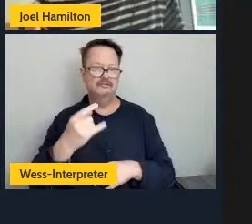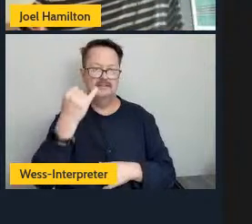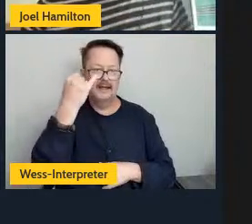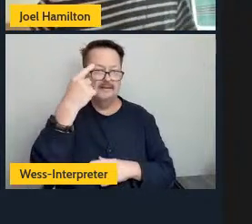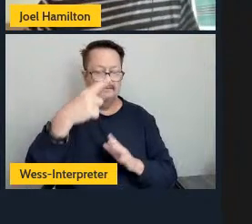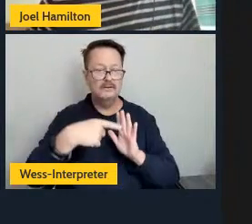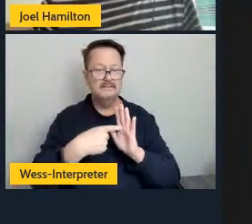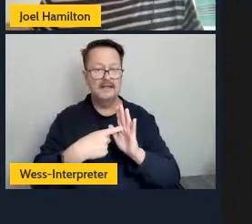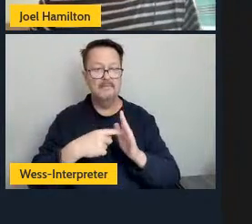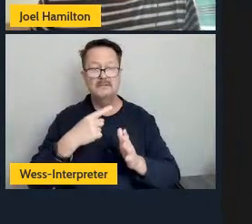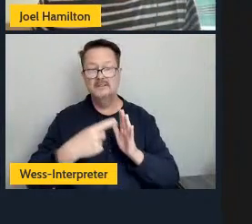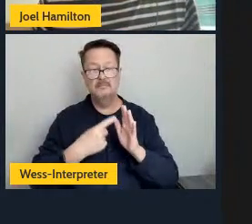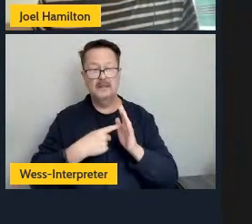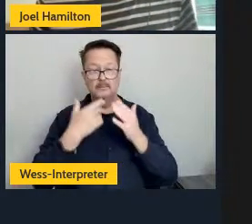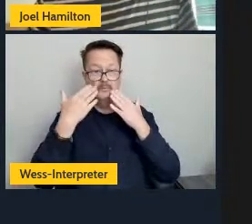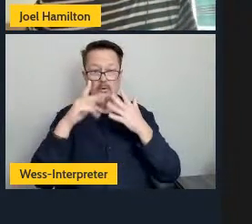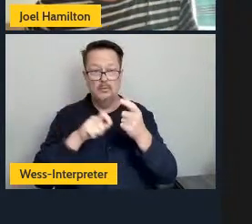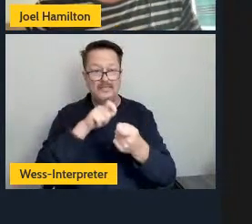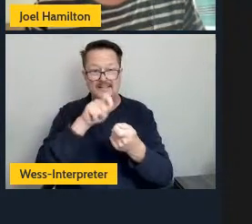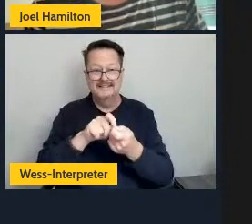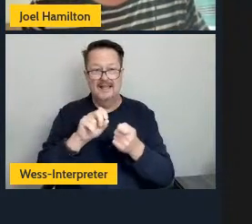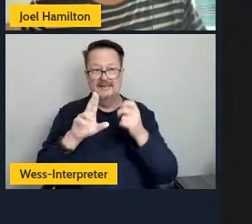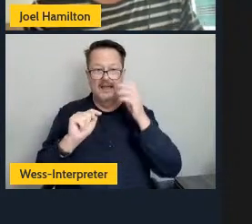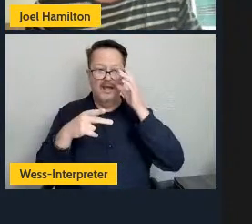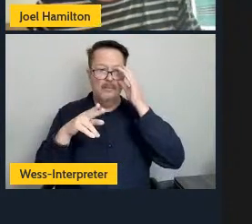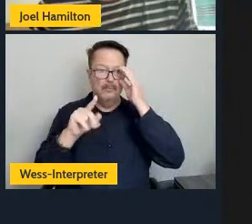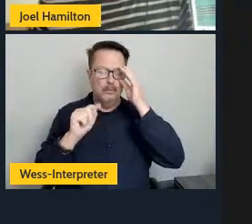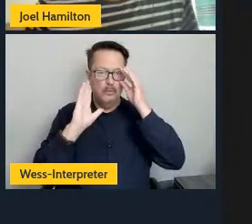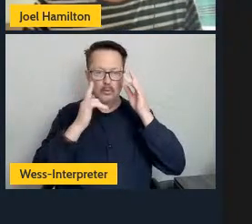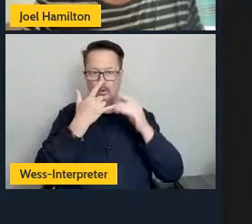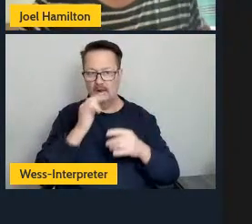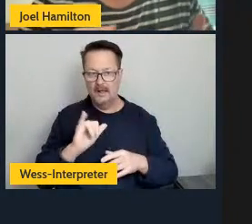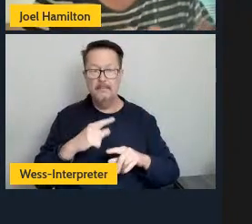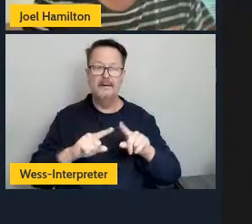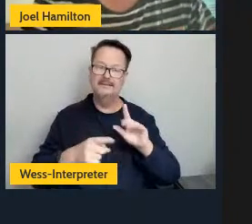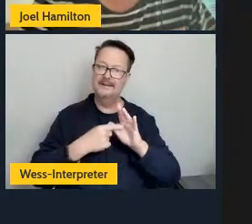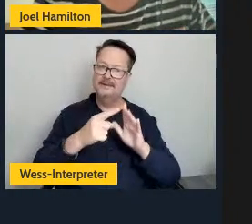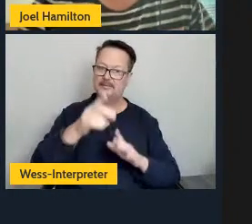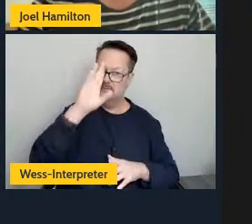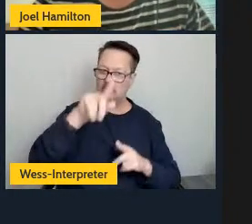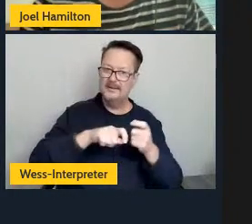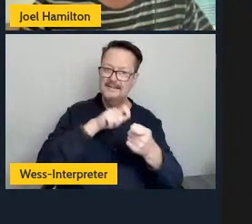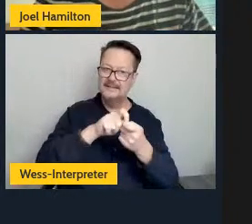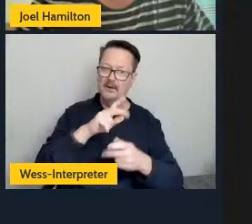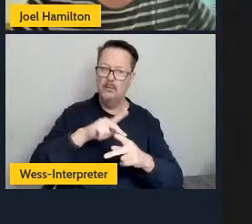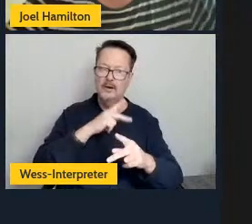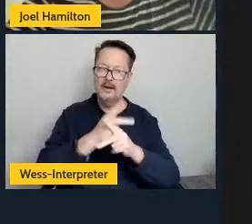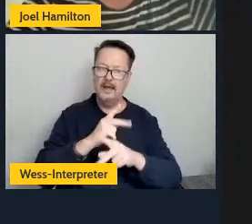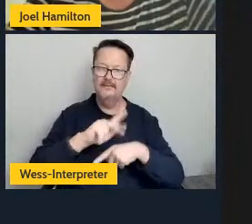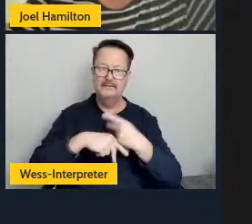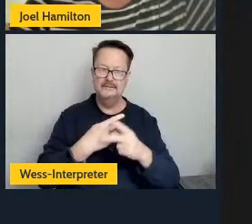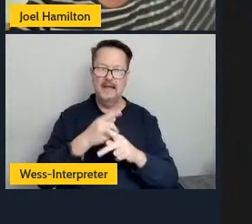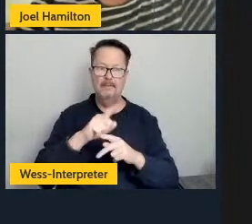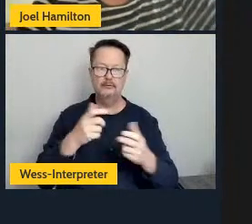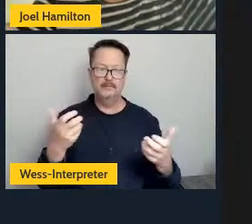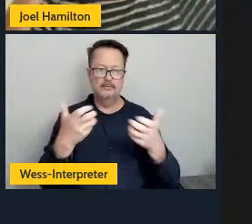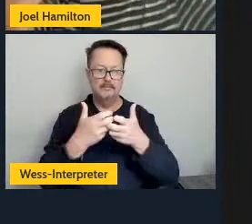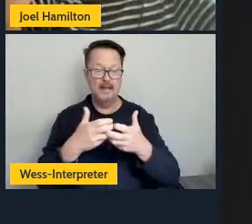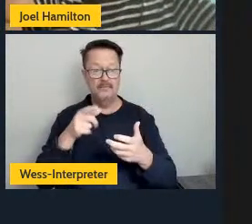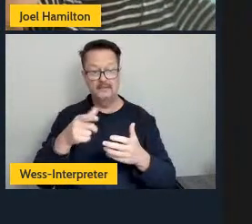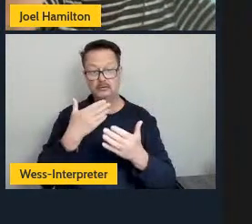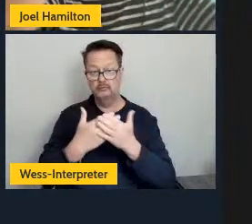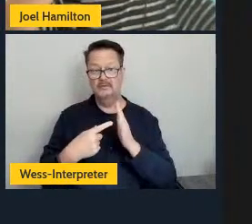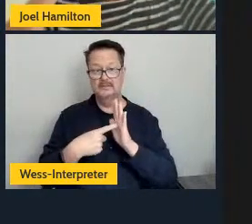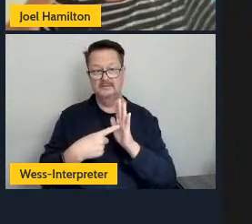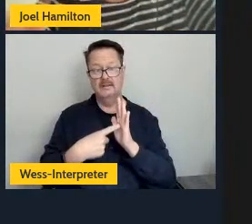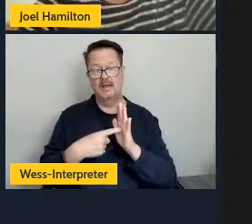example, sometimes we don't know what the exact output would be, but sometimes you know exactly what kind of type it should be able to match. And this is a good